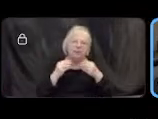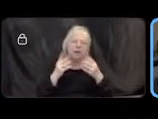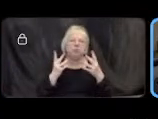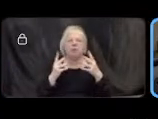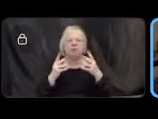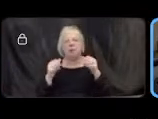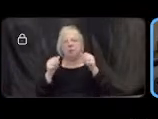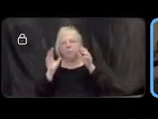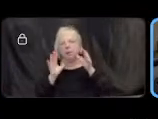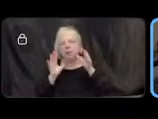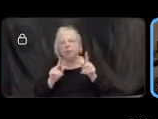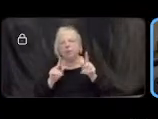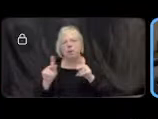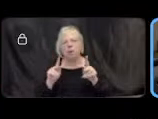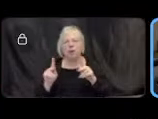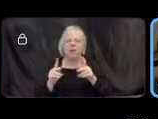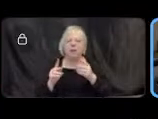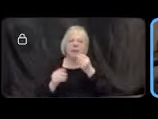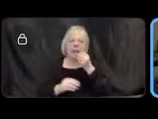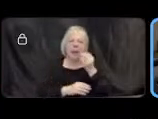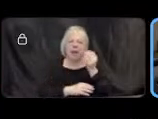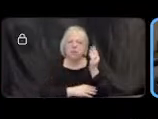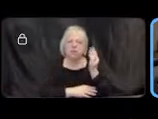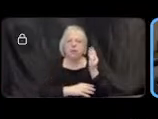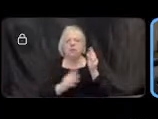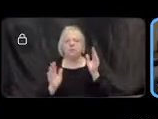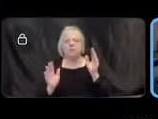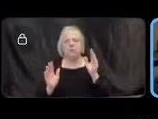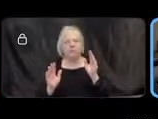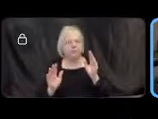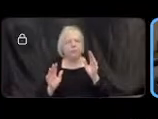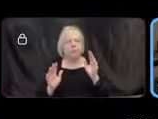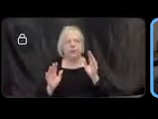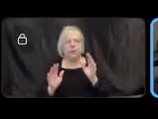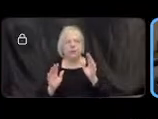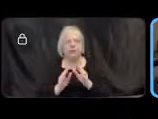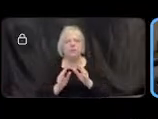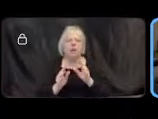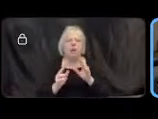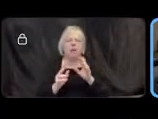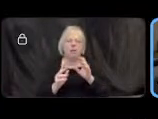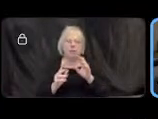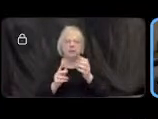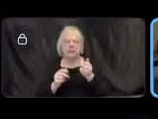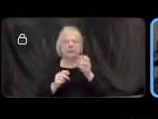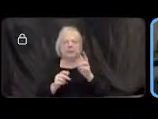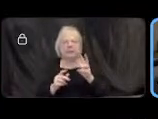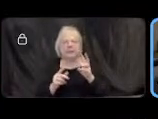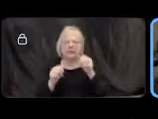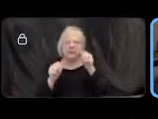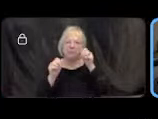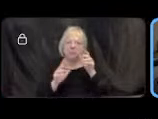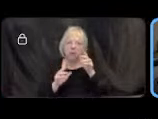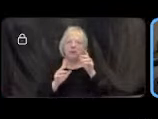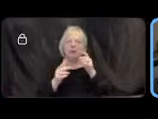parties, business meetings, luncheons, and small get-togethers. The applicant proposes to have hours of